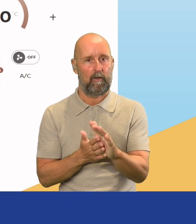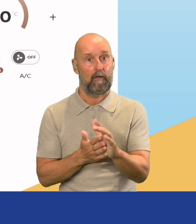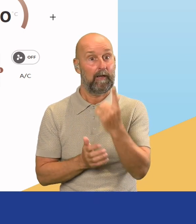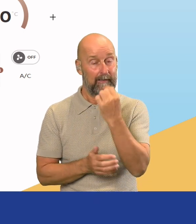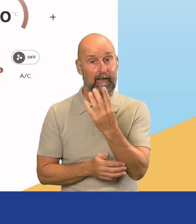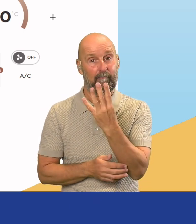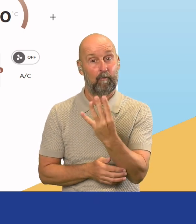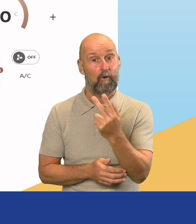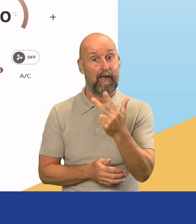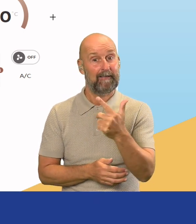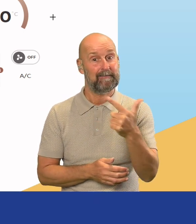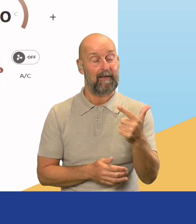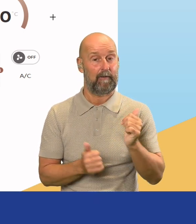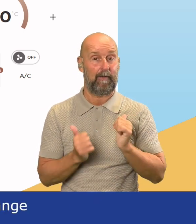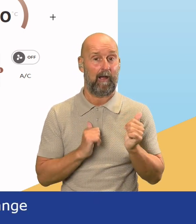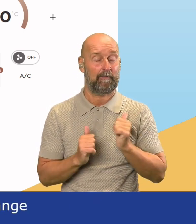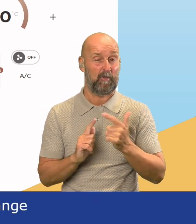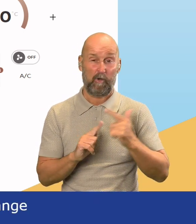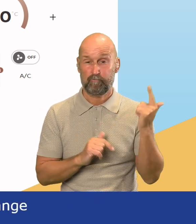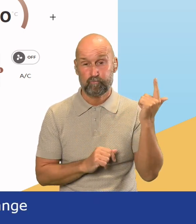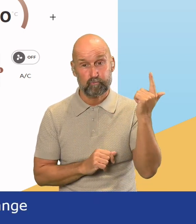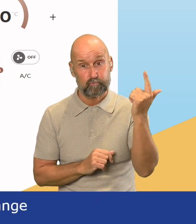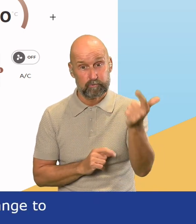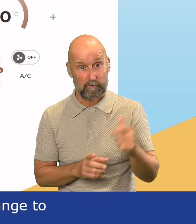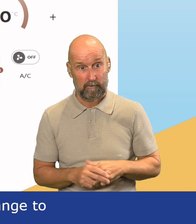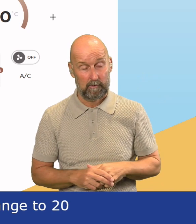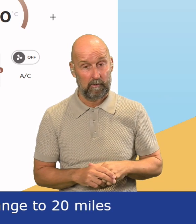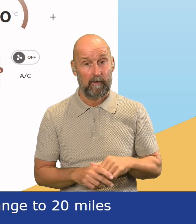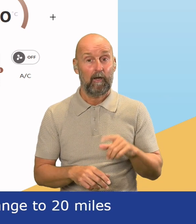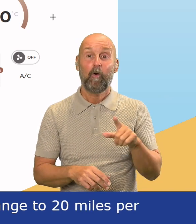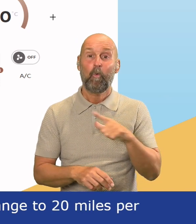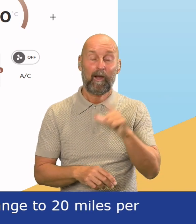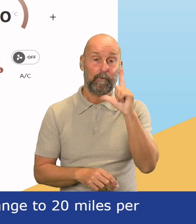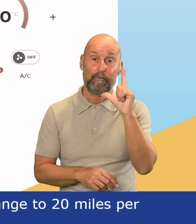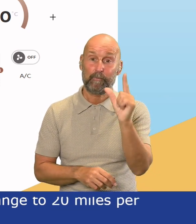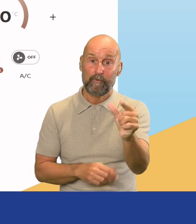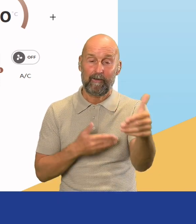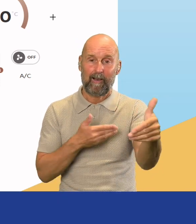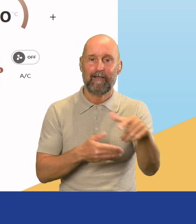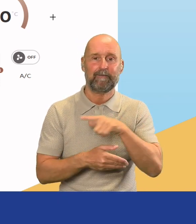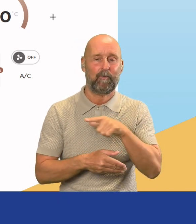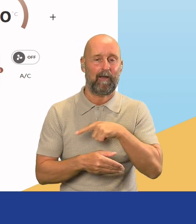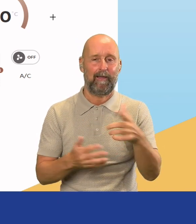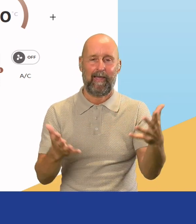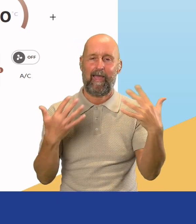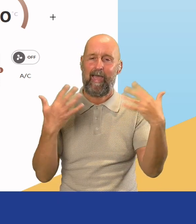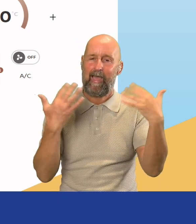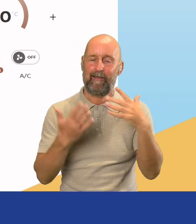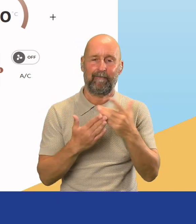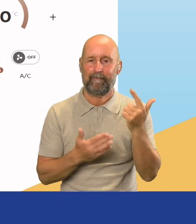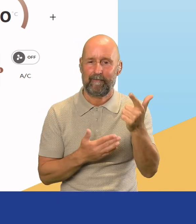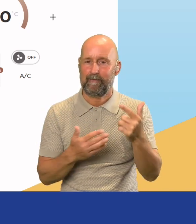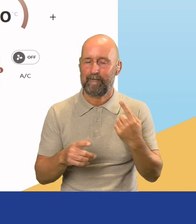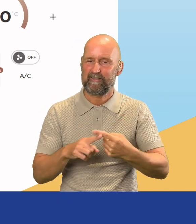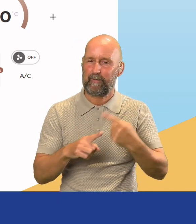487 miles. Enormous ranges. Again, speed is the big killer of EV range because of the drag of the air on that vehicle. So you can see